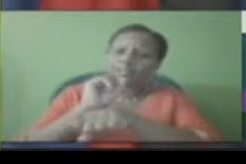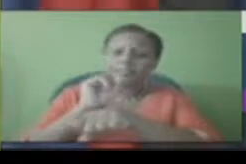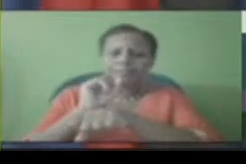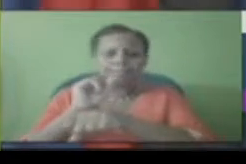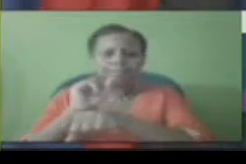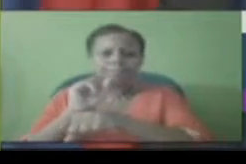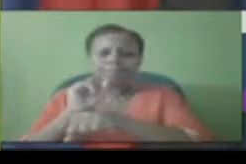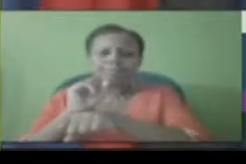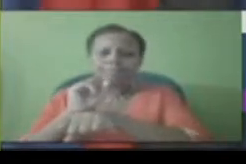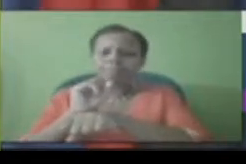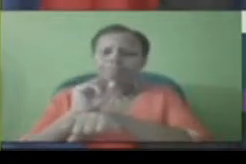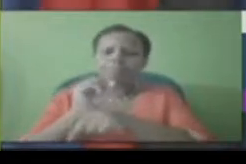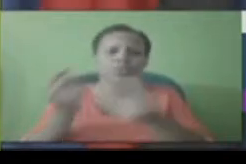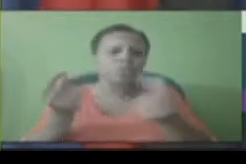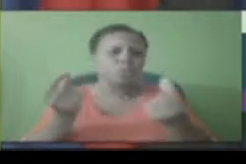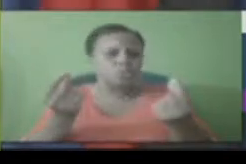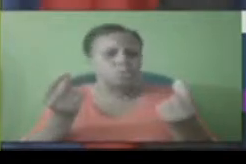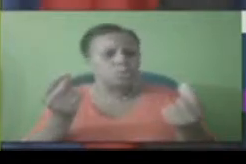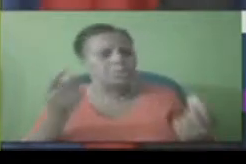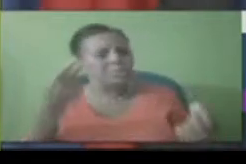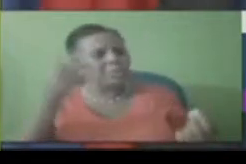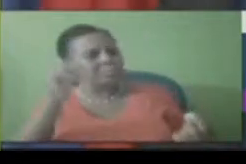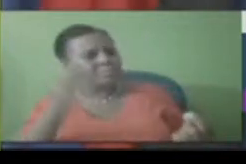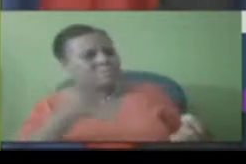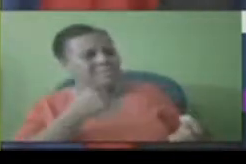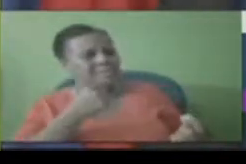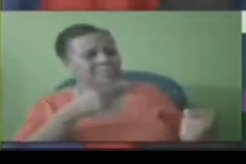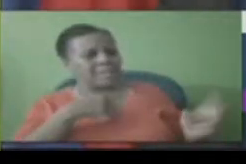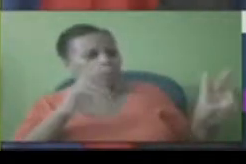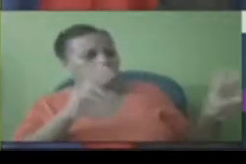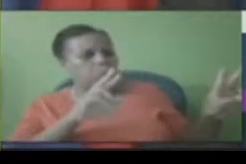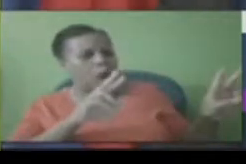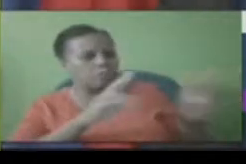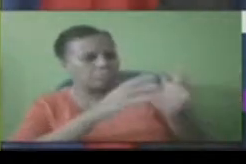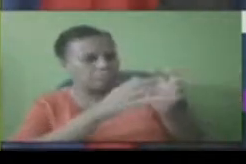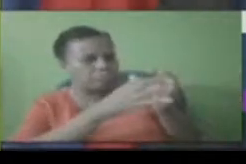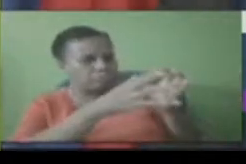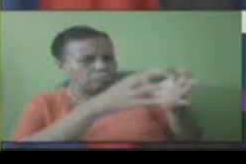numbers yesterday, and